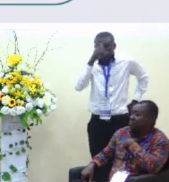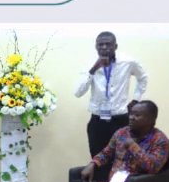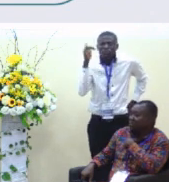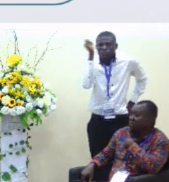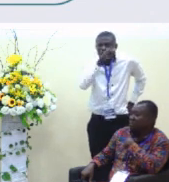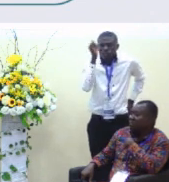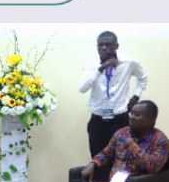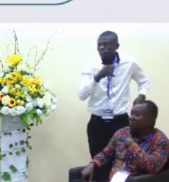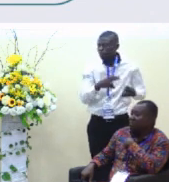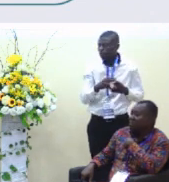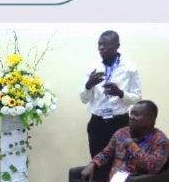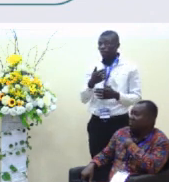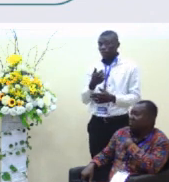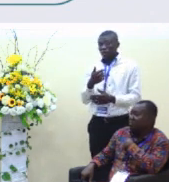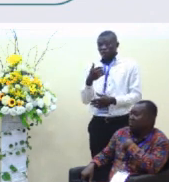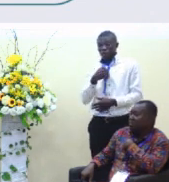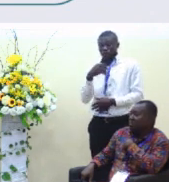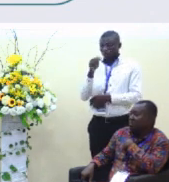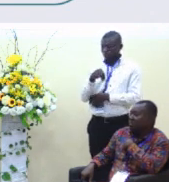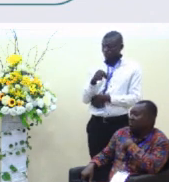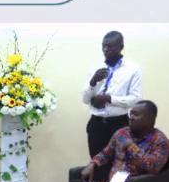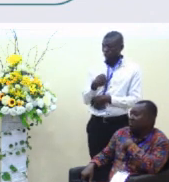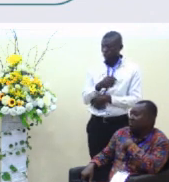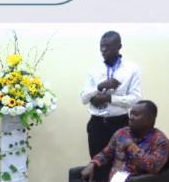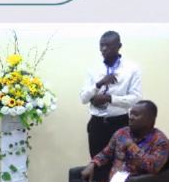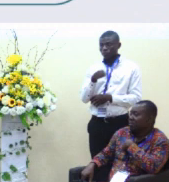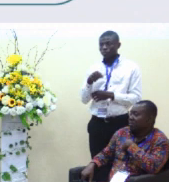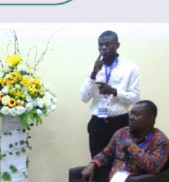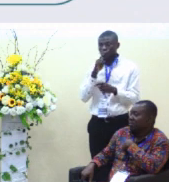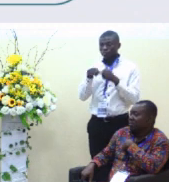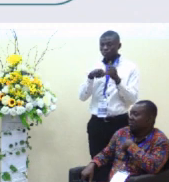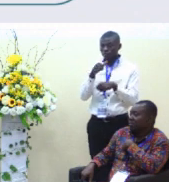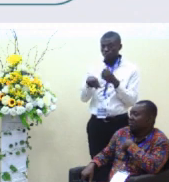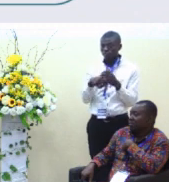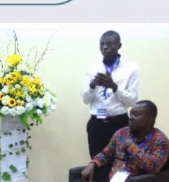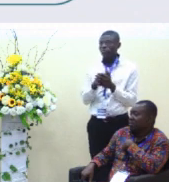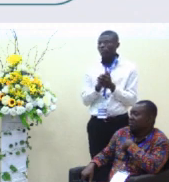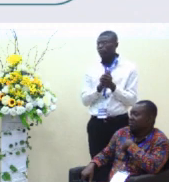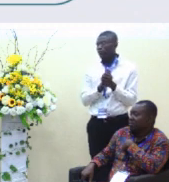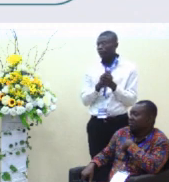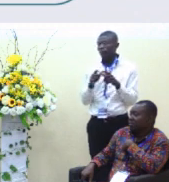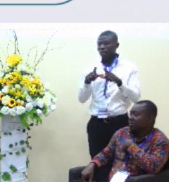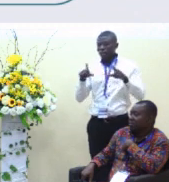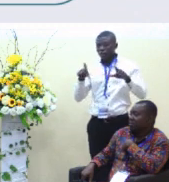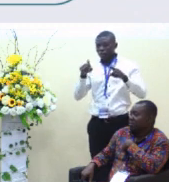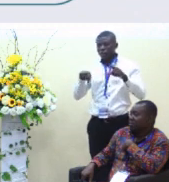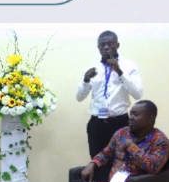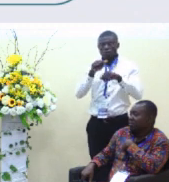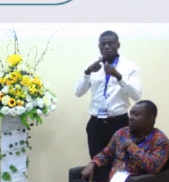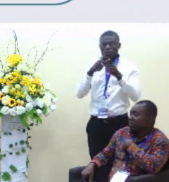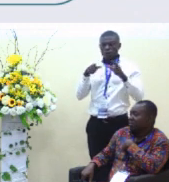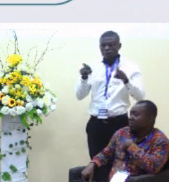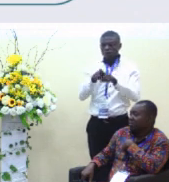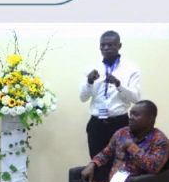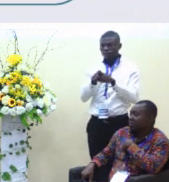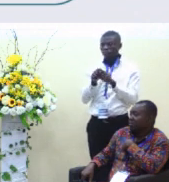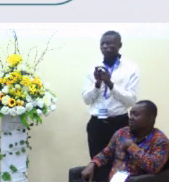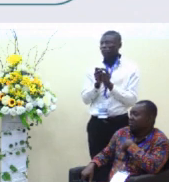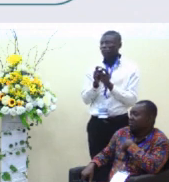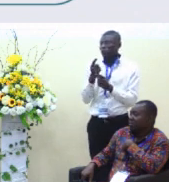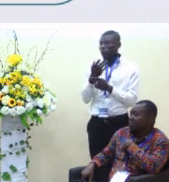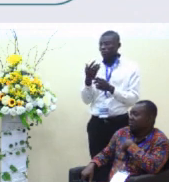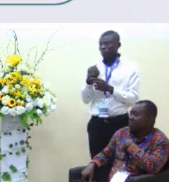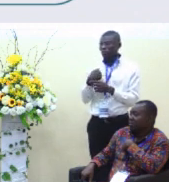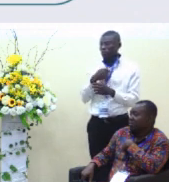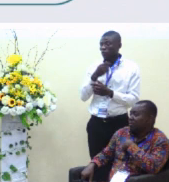So there was a need to talk about language. And one thing